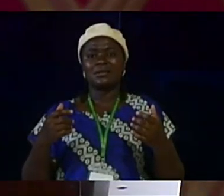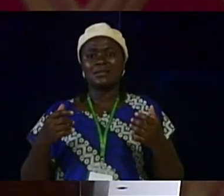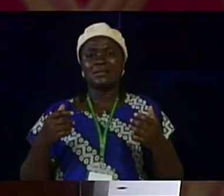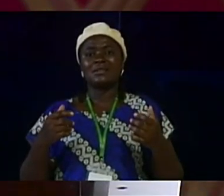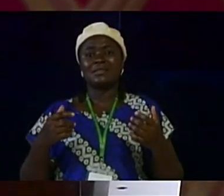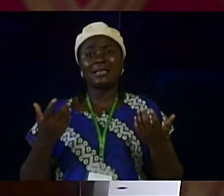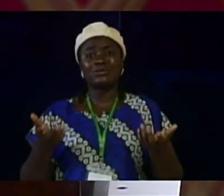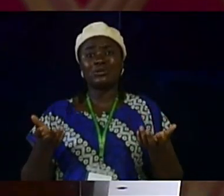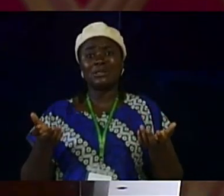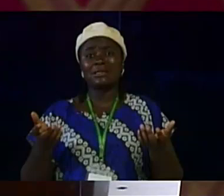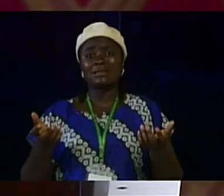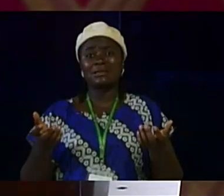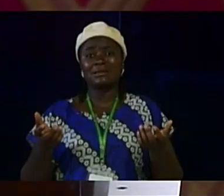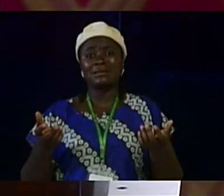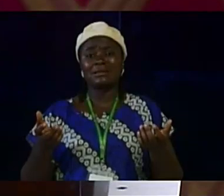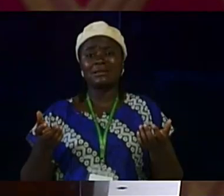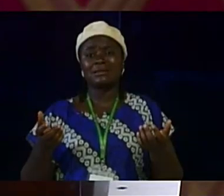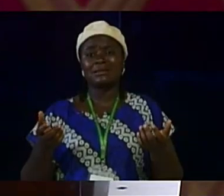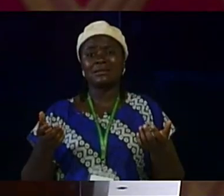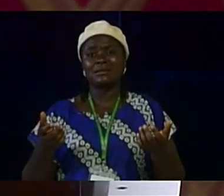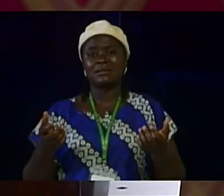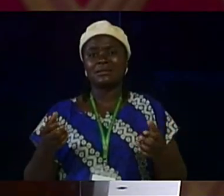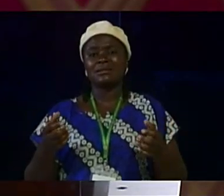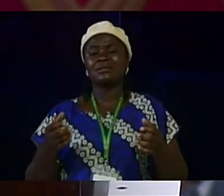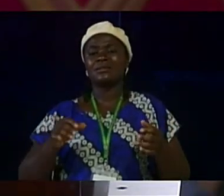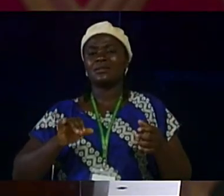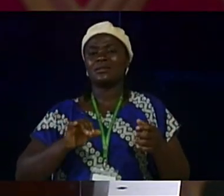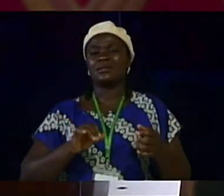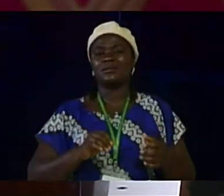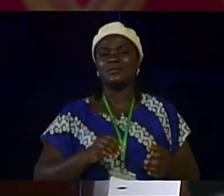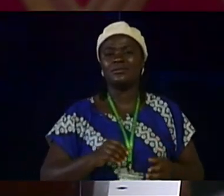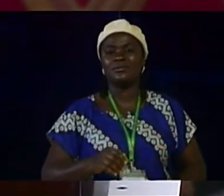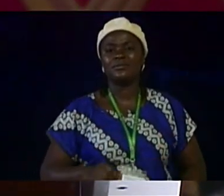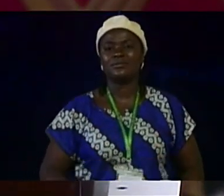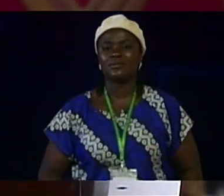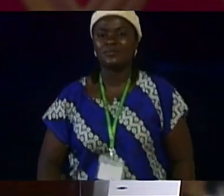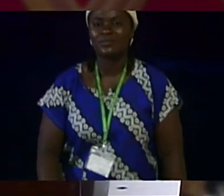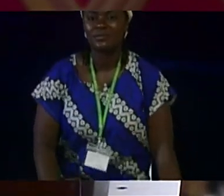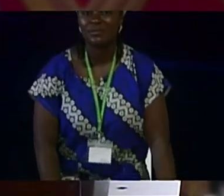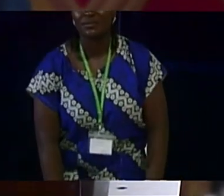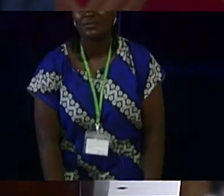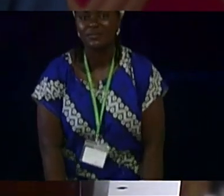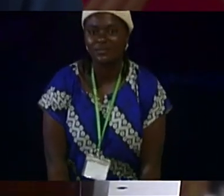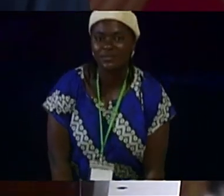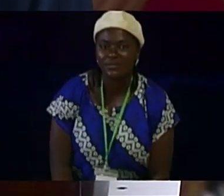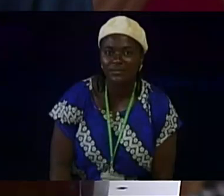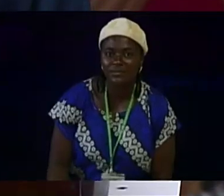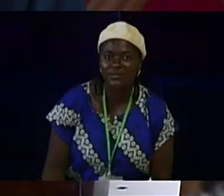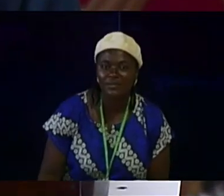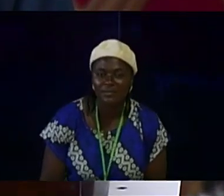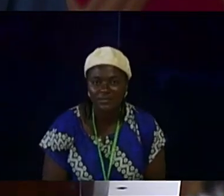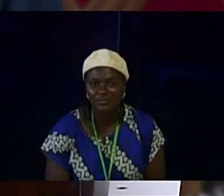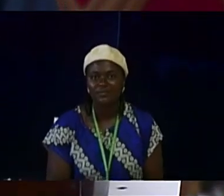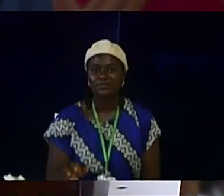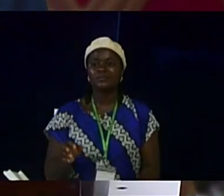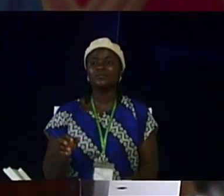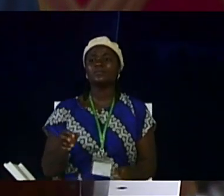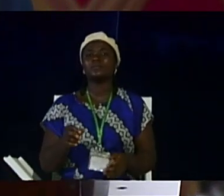with you what the Lord has placed in our hearts. I want you to look at two passages of scripture tonight, and I